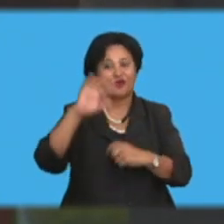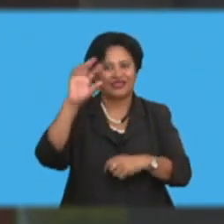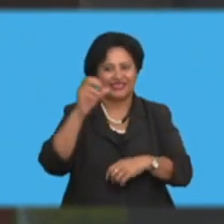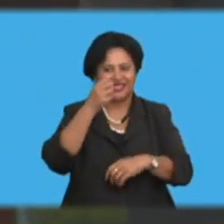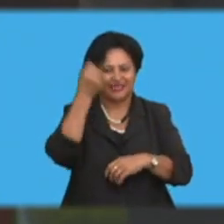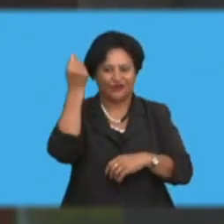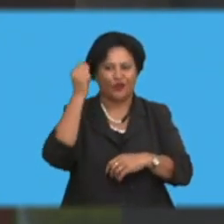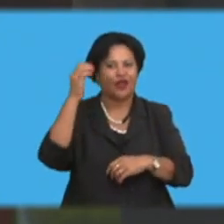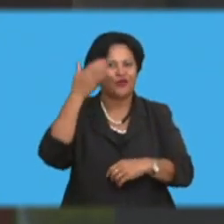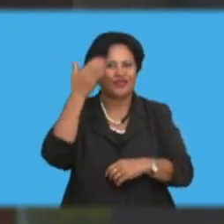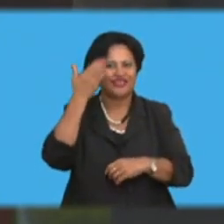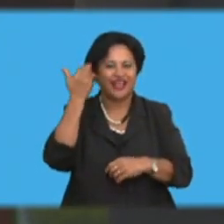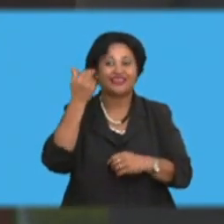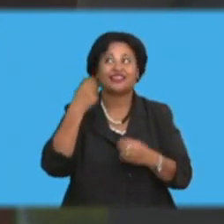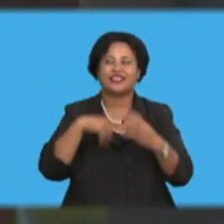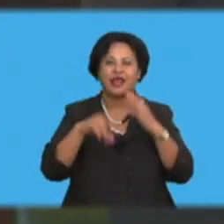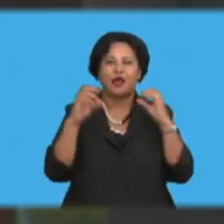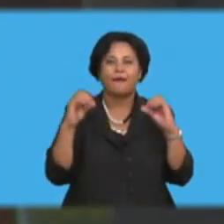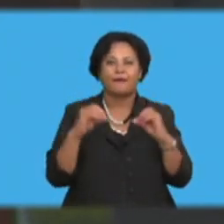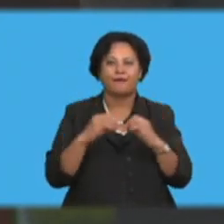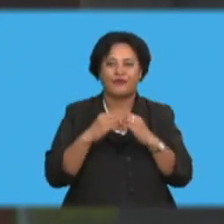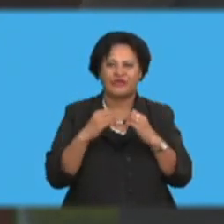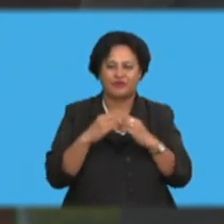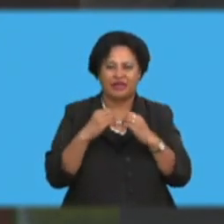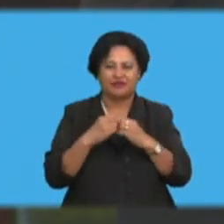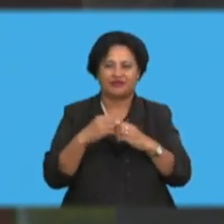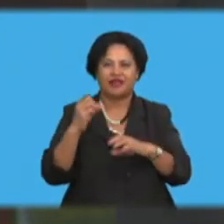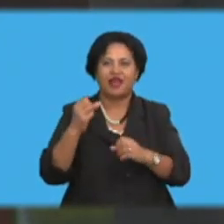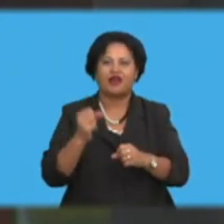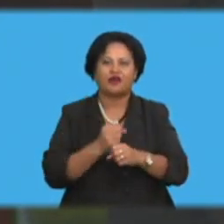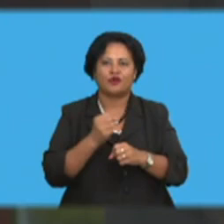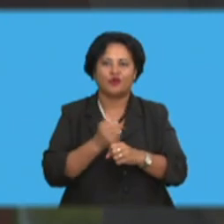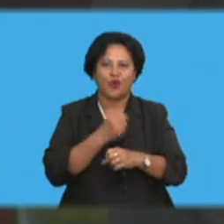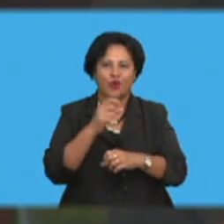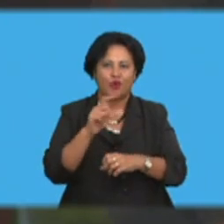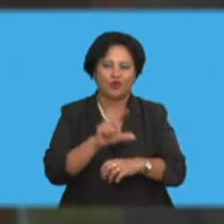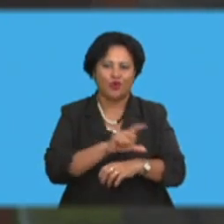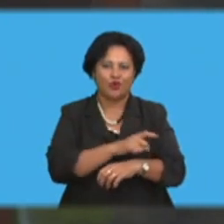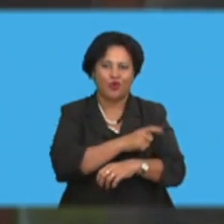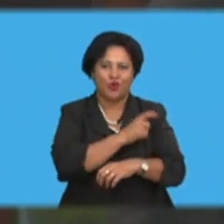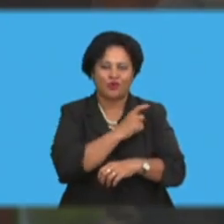Coast in the coming weeks. And that's all, Madam Speaker.